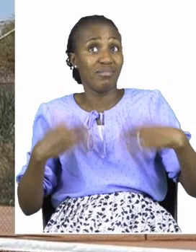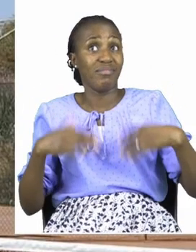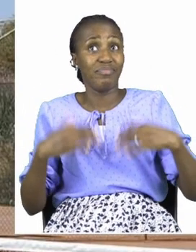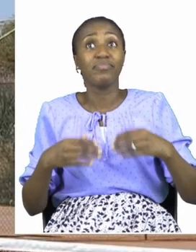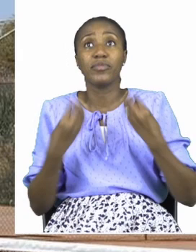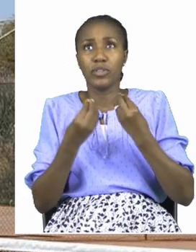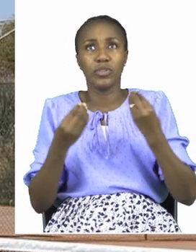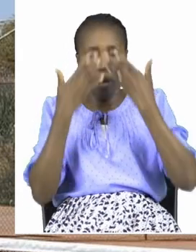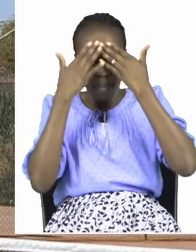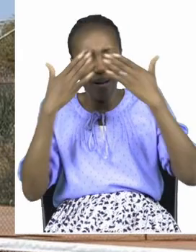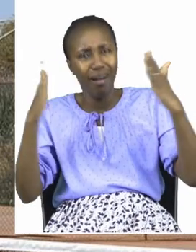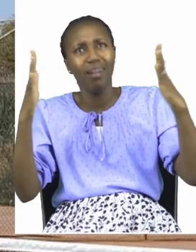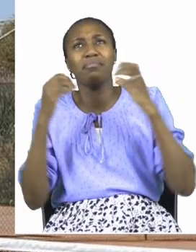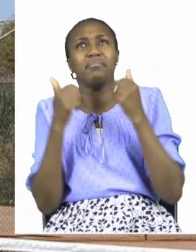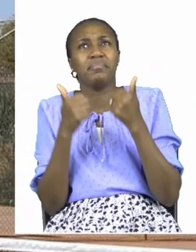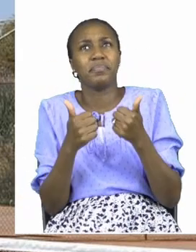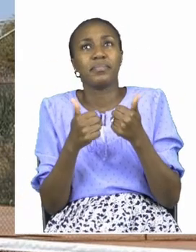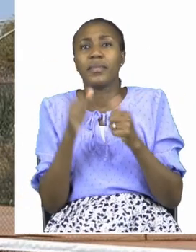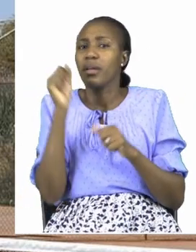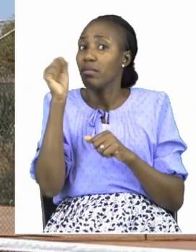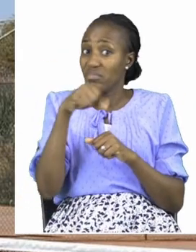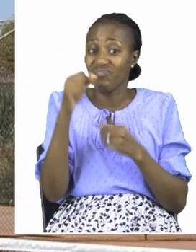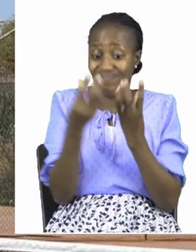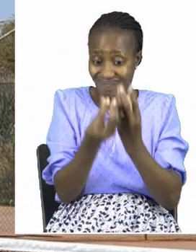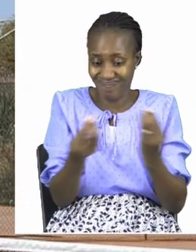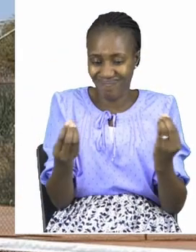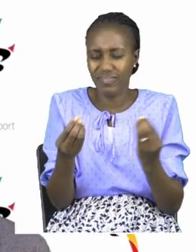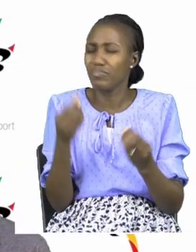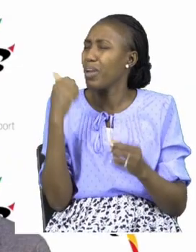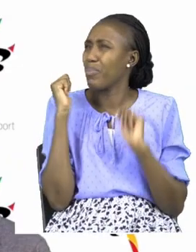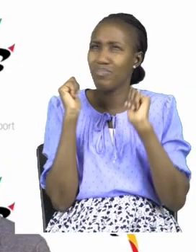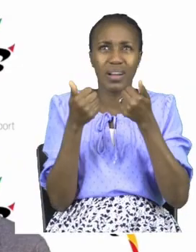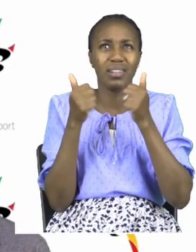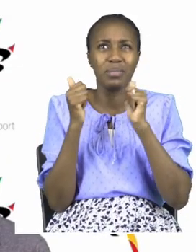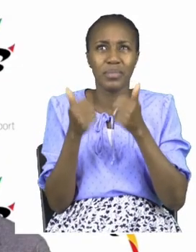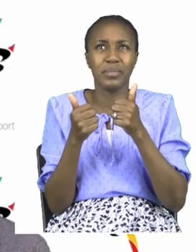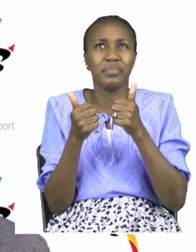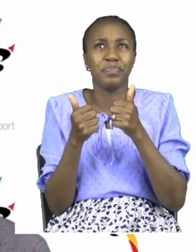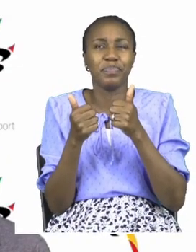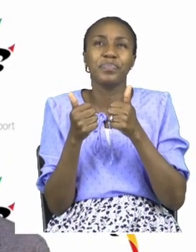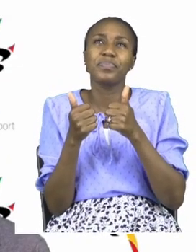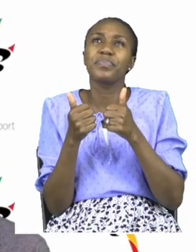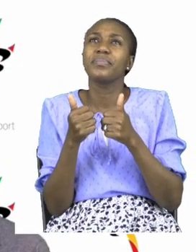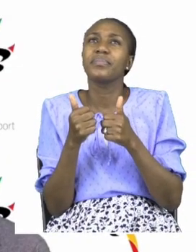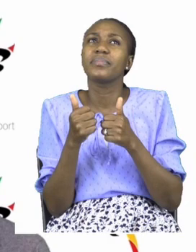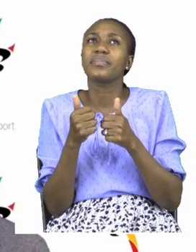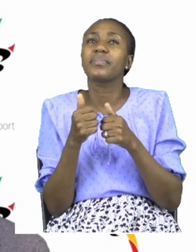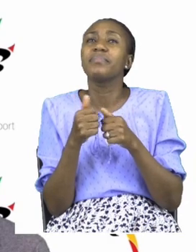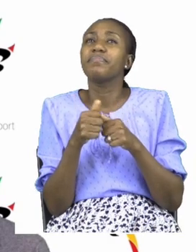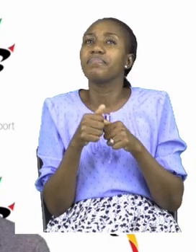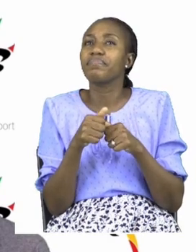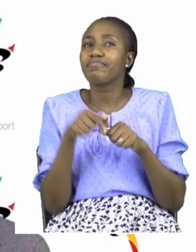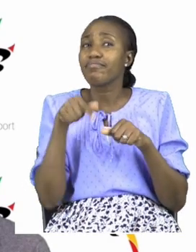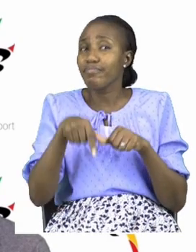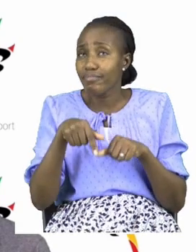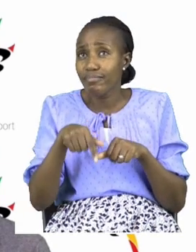them. Yes, junior tennis is doing very well currently in